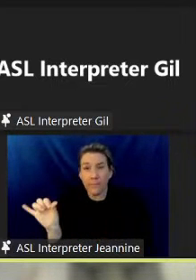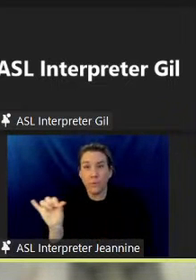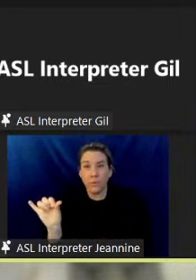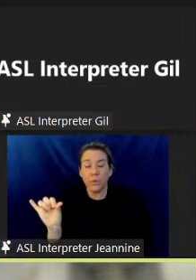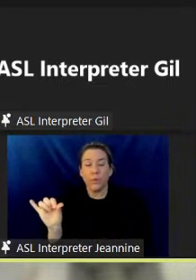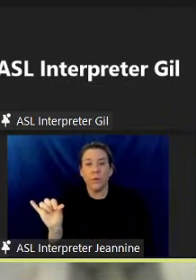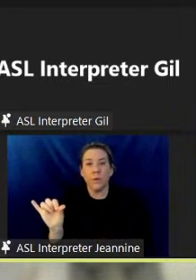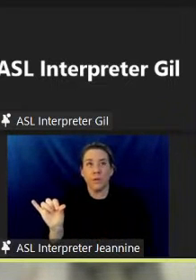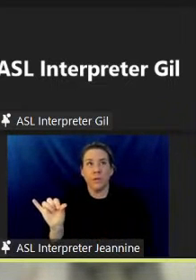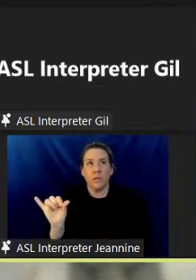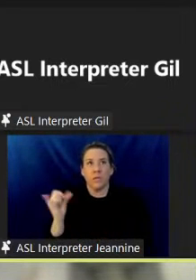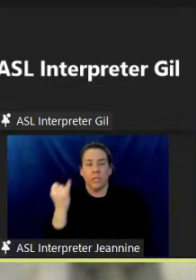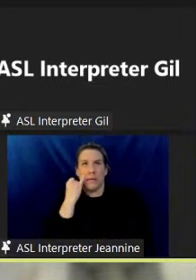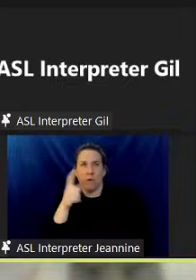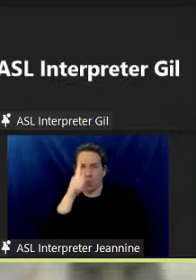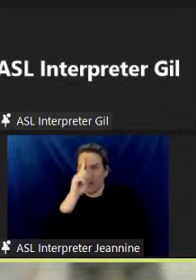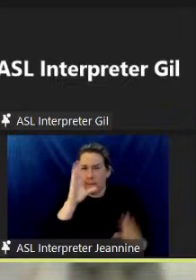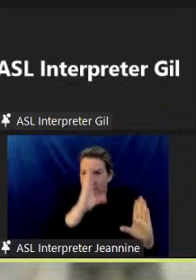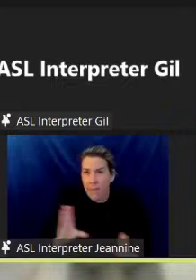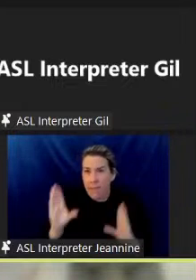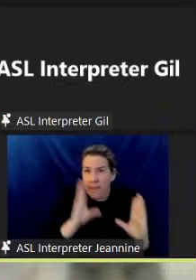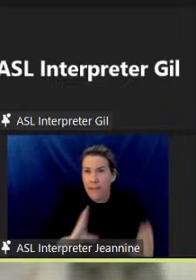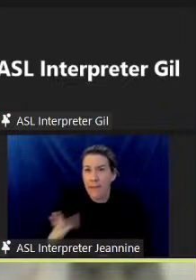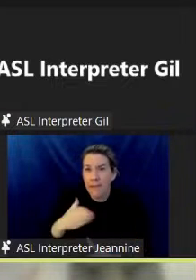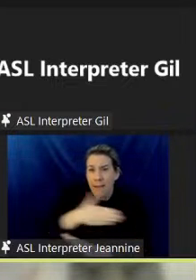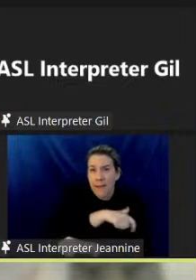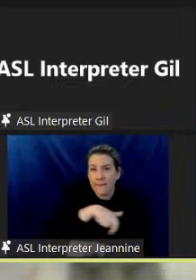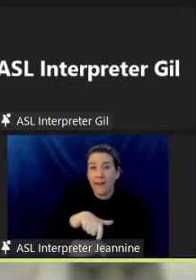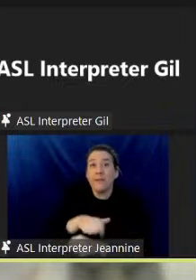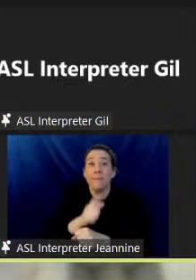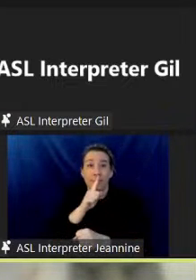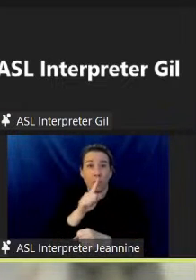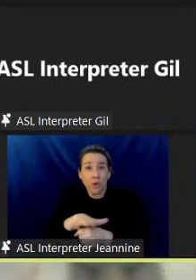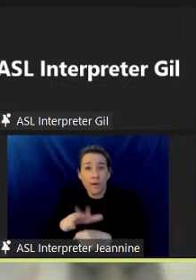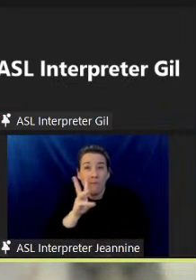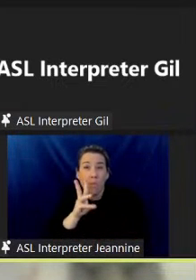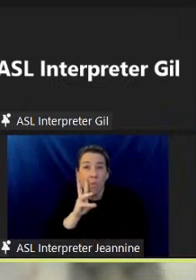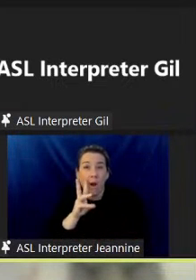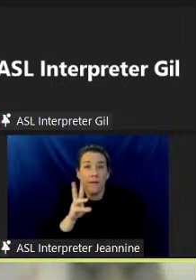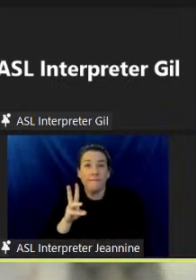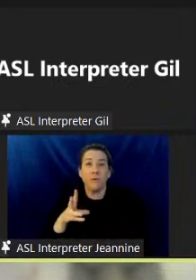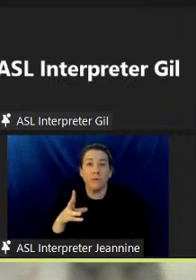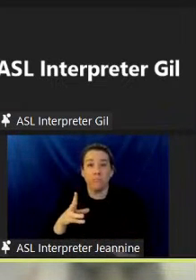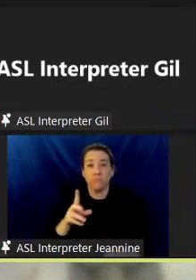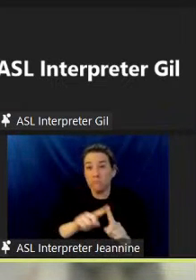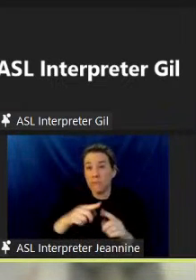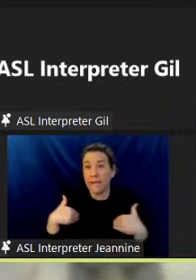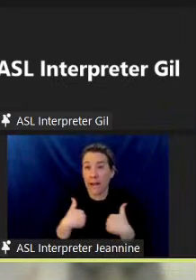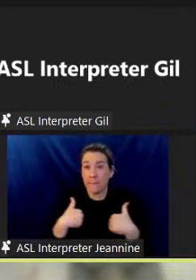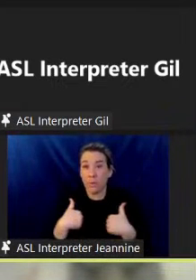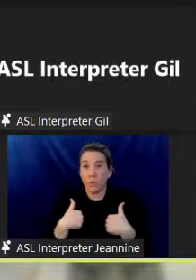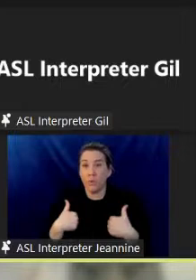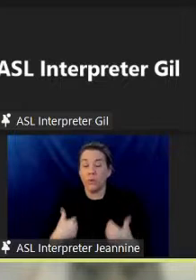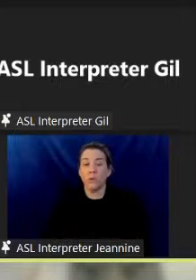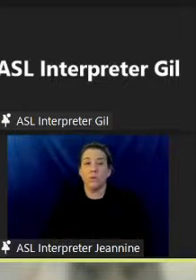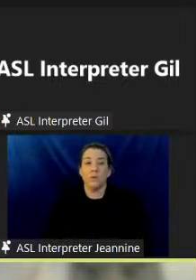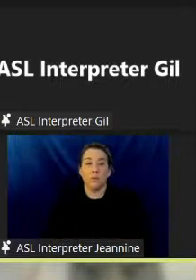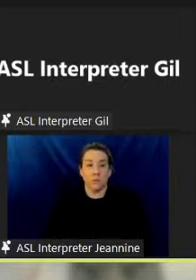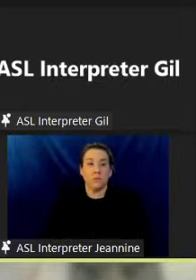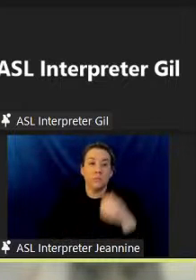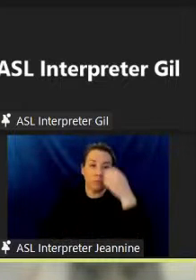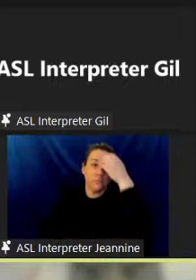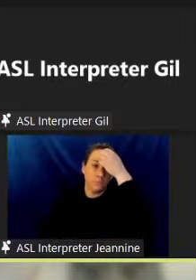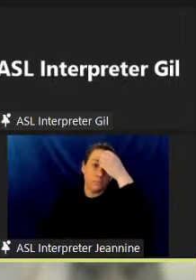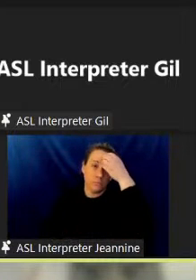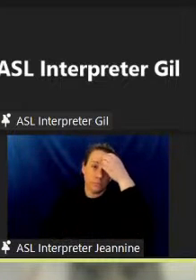you're really thinking through this, you want to make sure that's covered as well for those pets. So those, you want to have something like